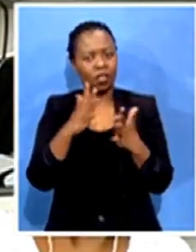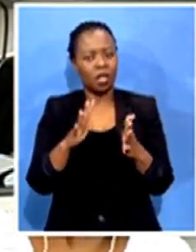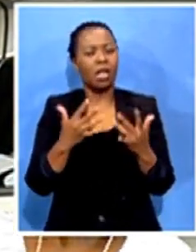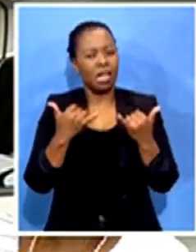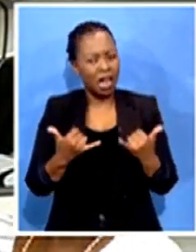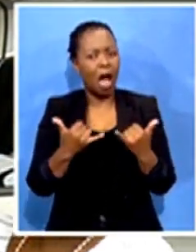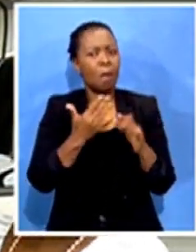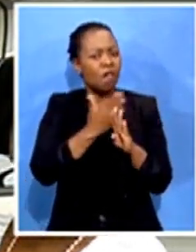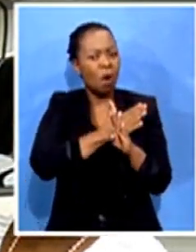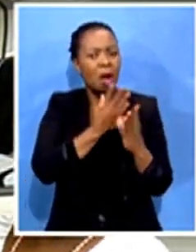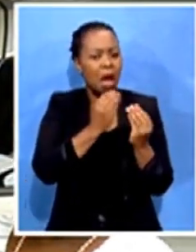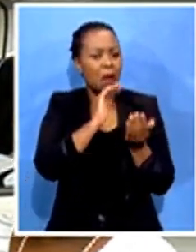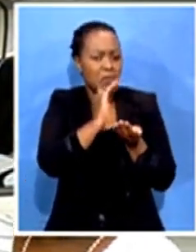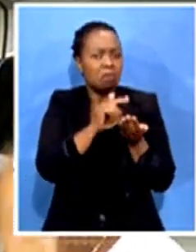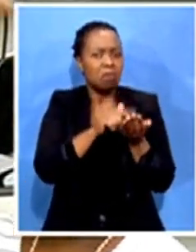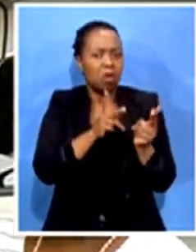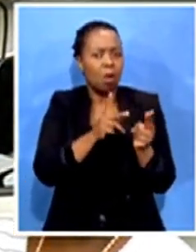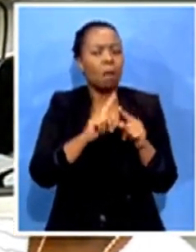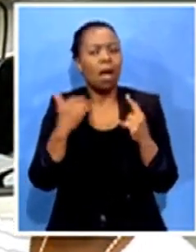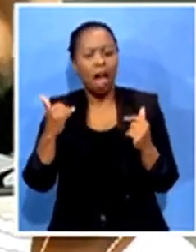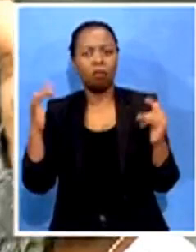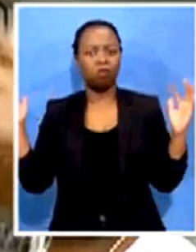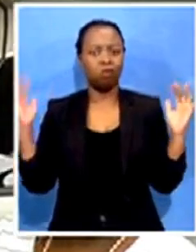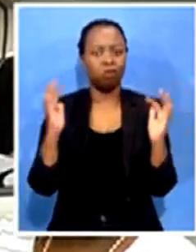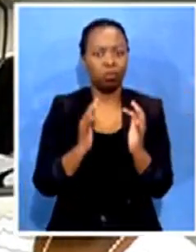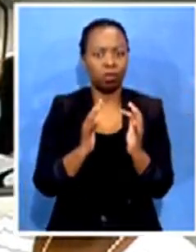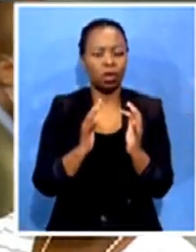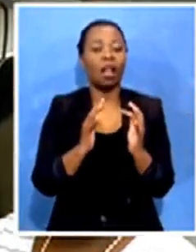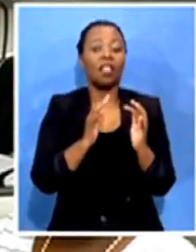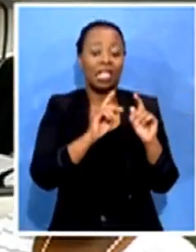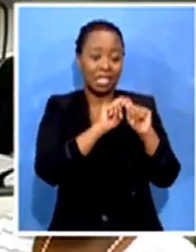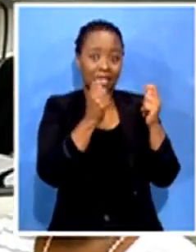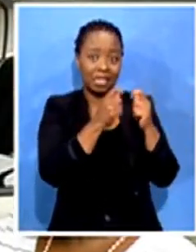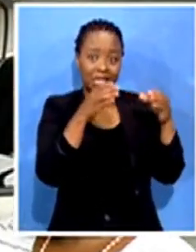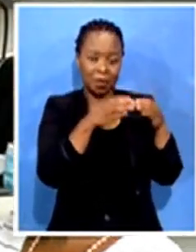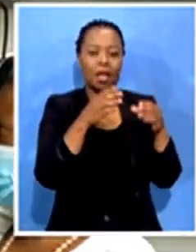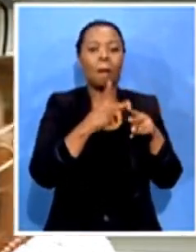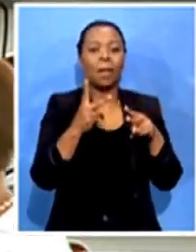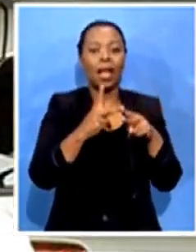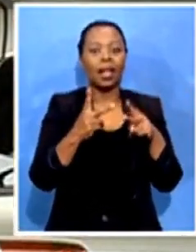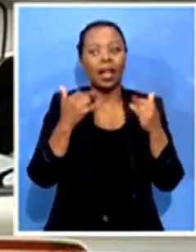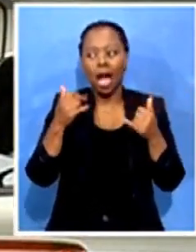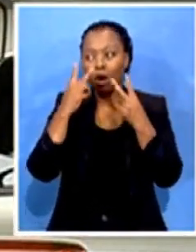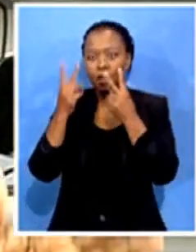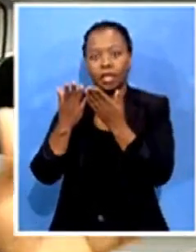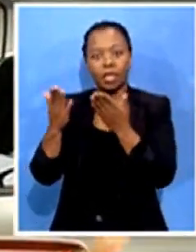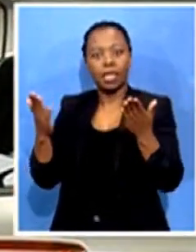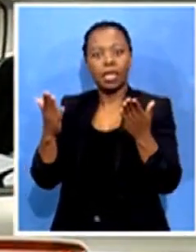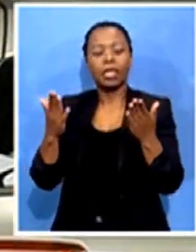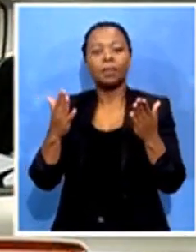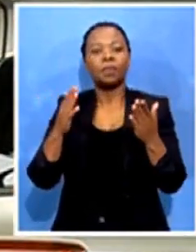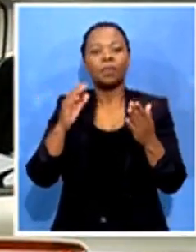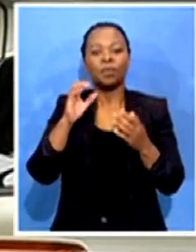make a plan. And fever tents, that's what you see here. They're called fever tents. Fever tents were part of